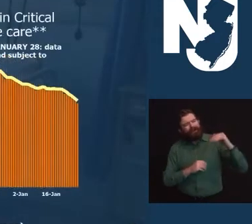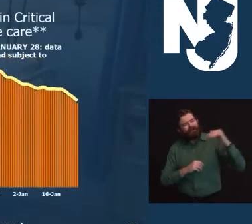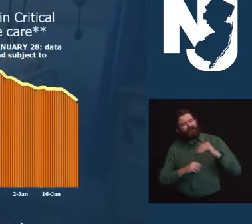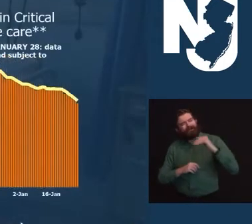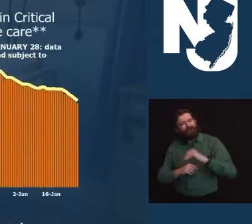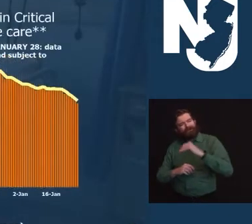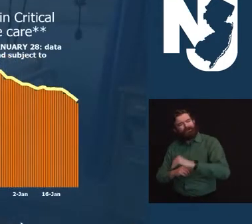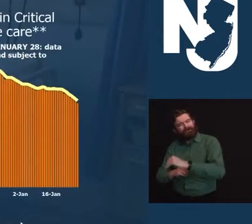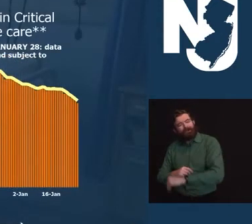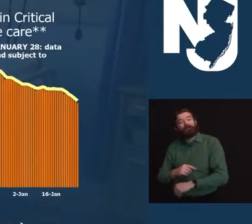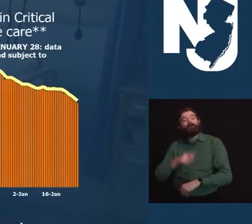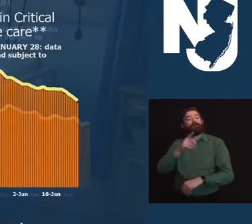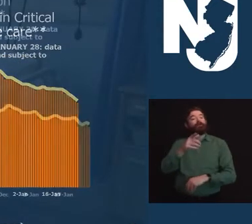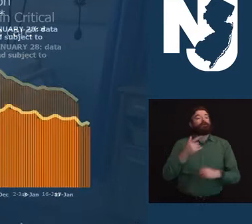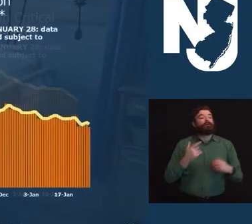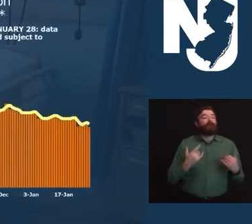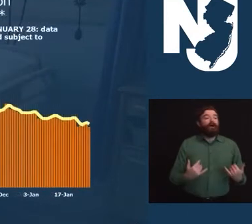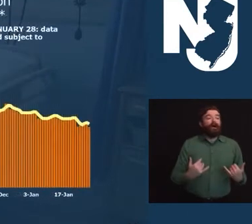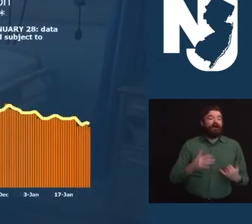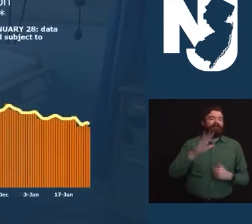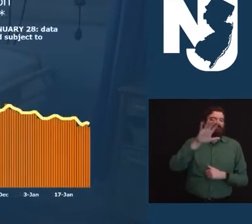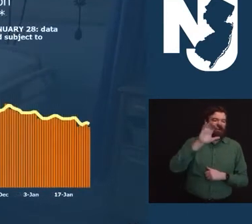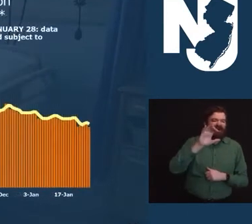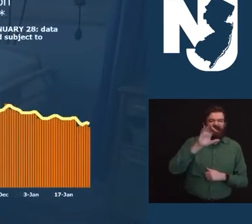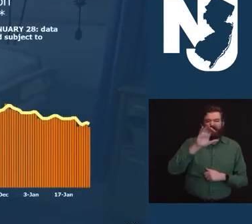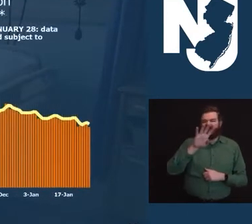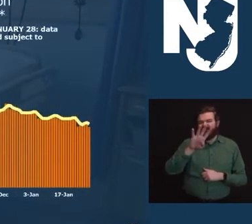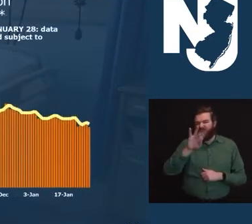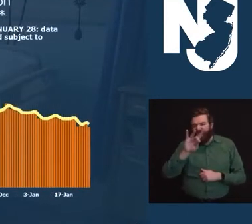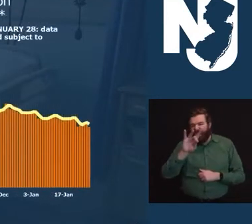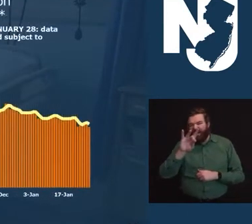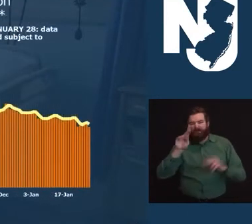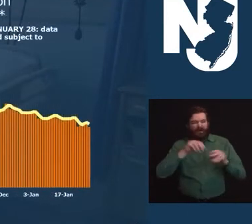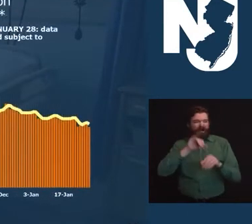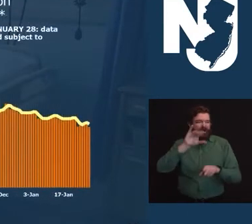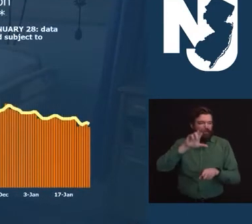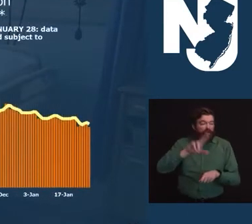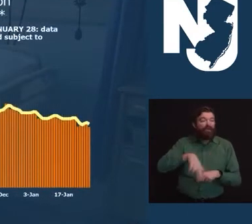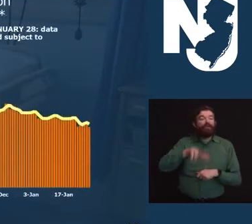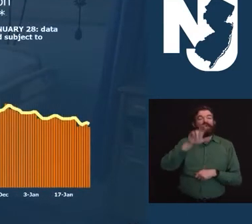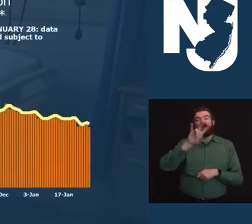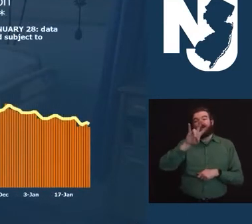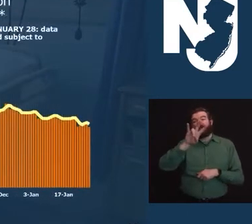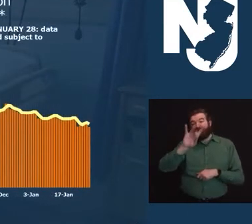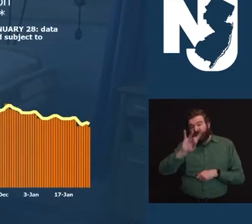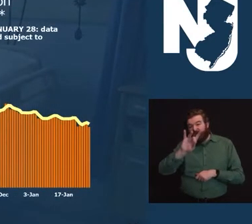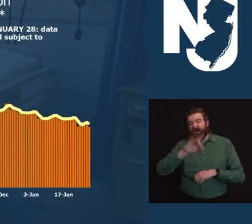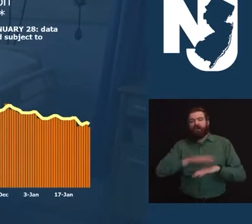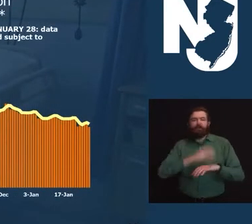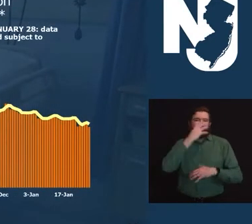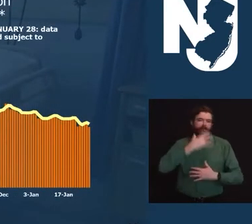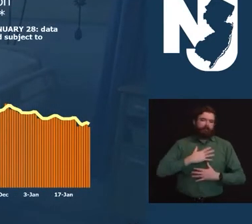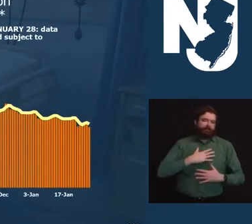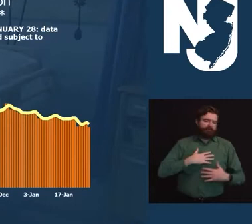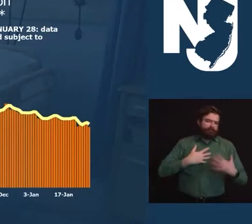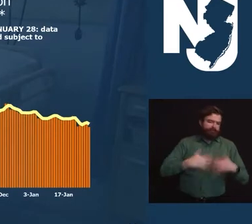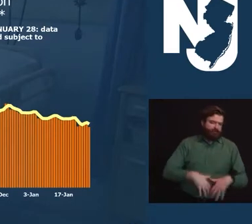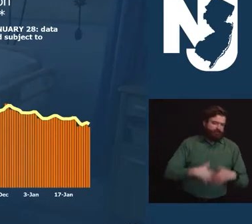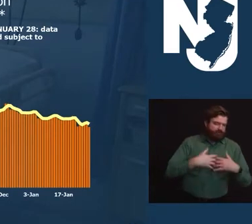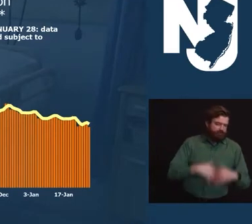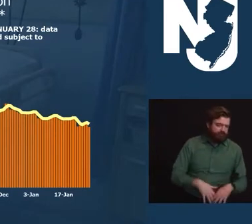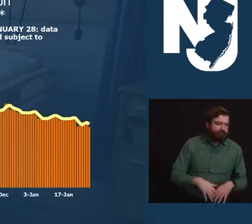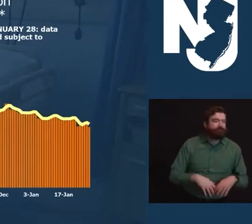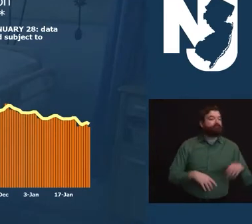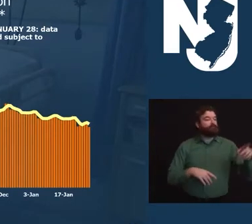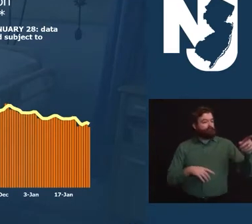in intensive care, and 378 were requiring a ventilator. Those numbers are also going down, and we need them to continue to go